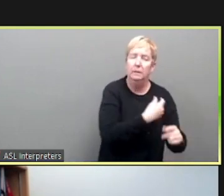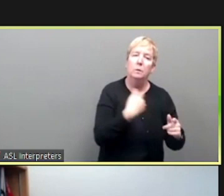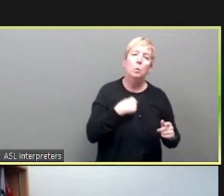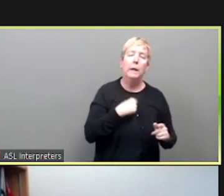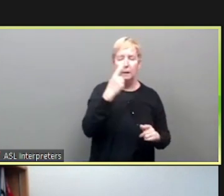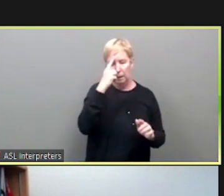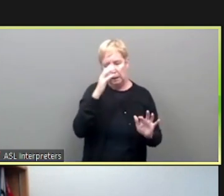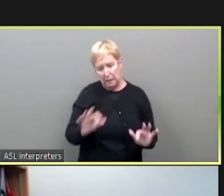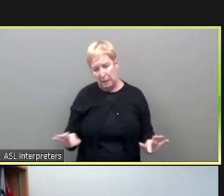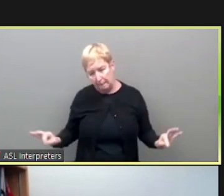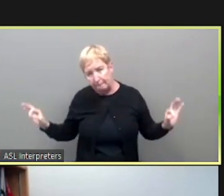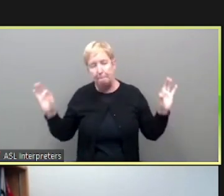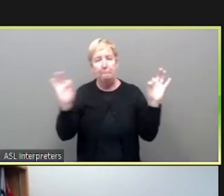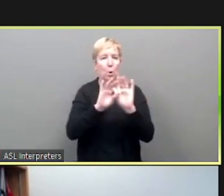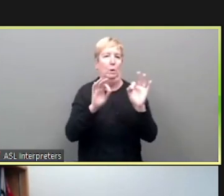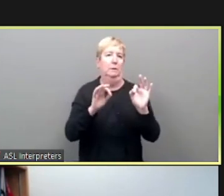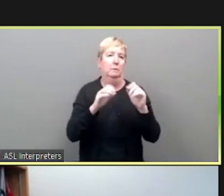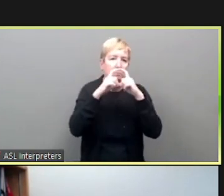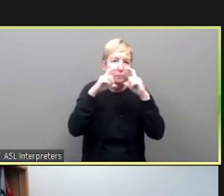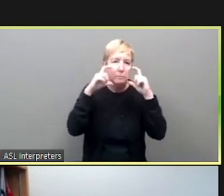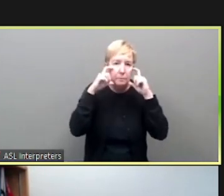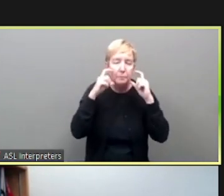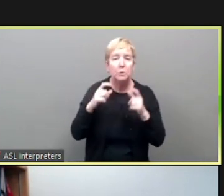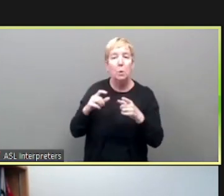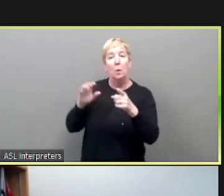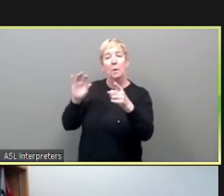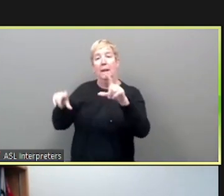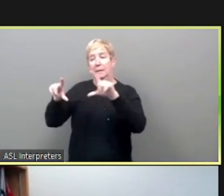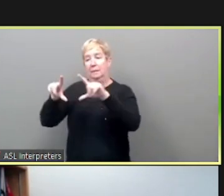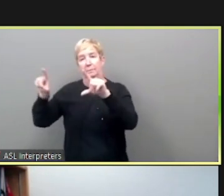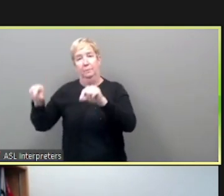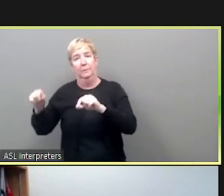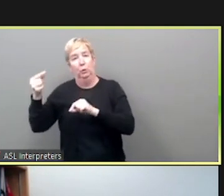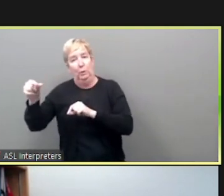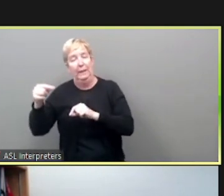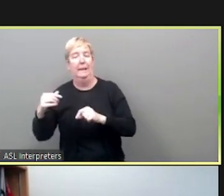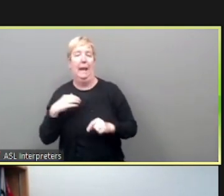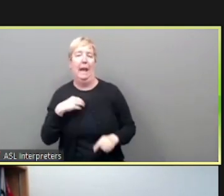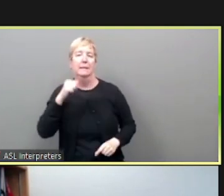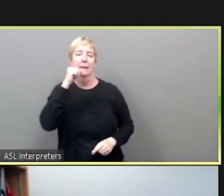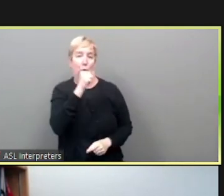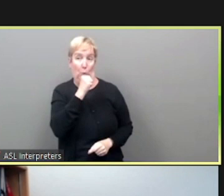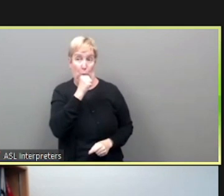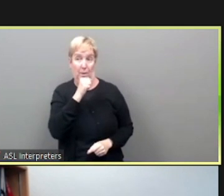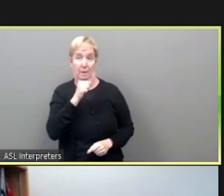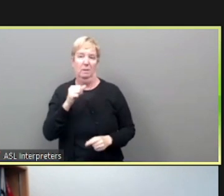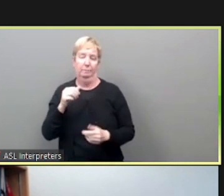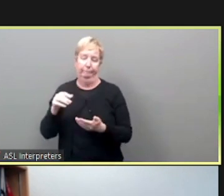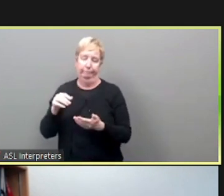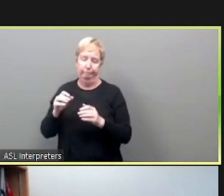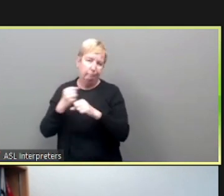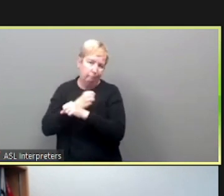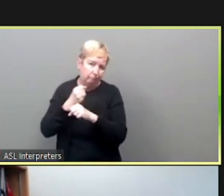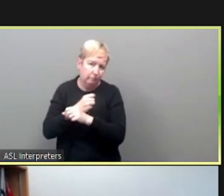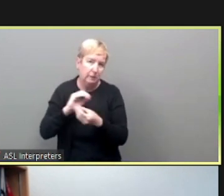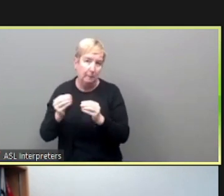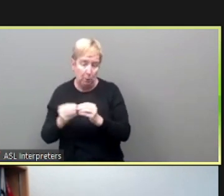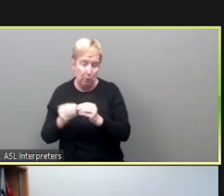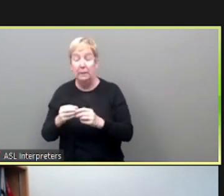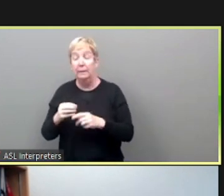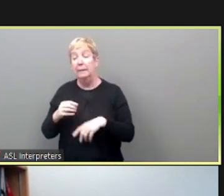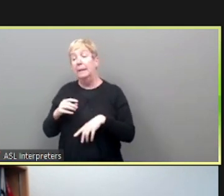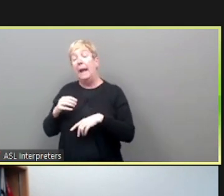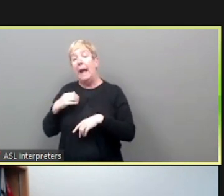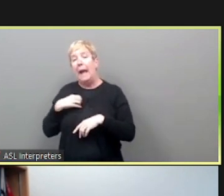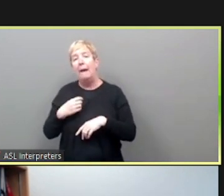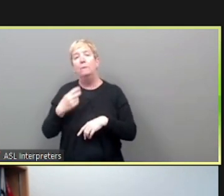this slide is showing is a report from Arizona, and in a nutshell, what they showed was that schools in 2